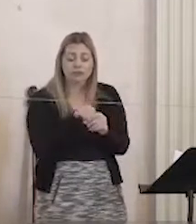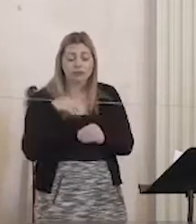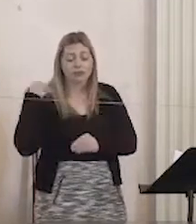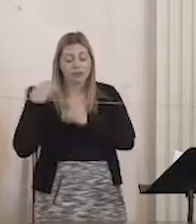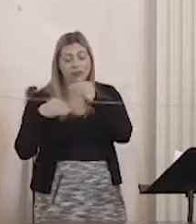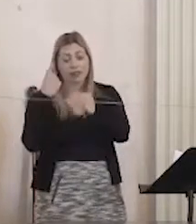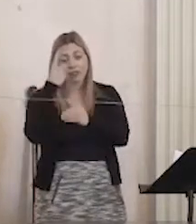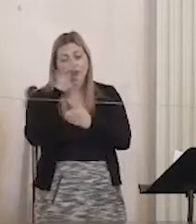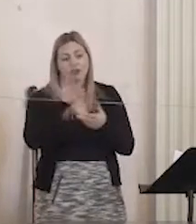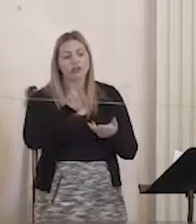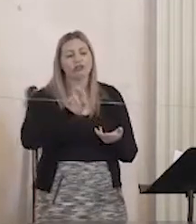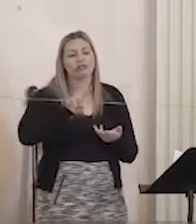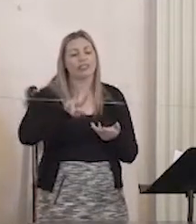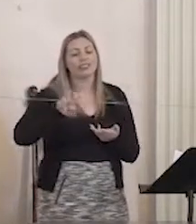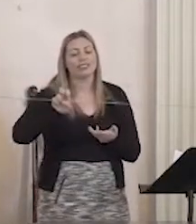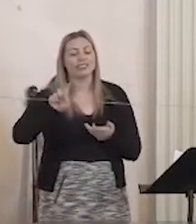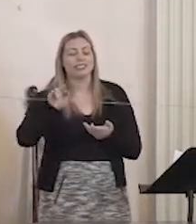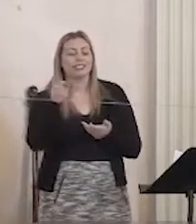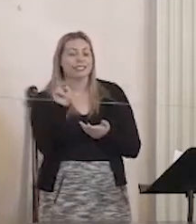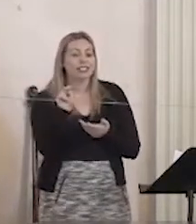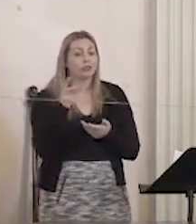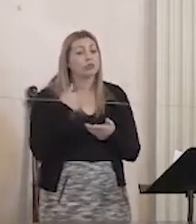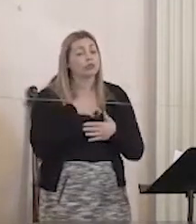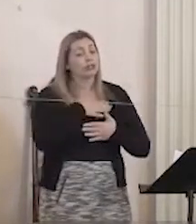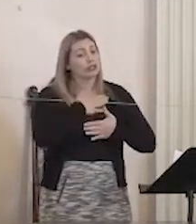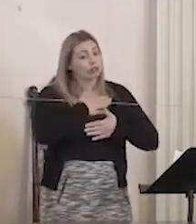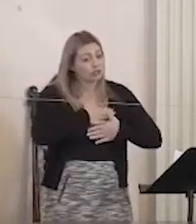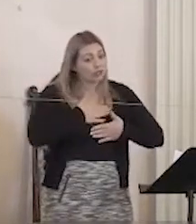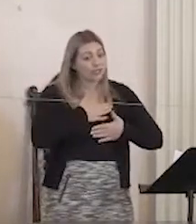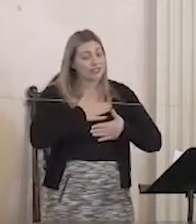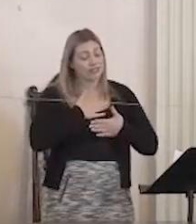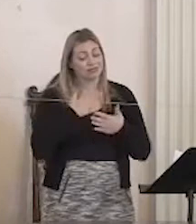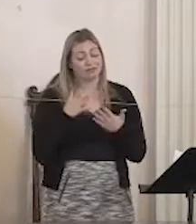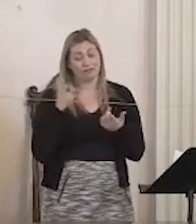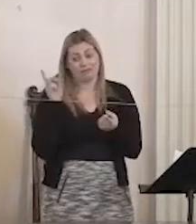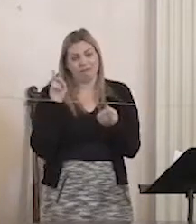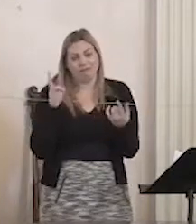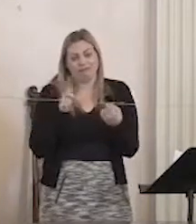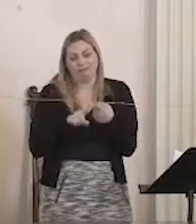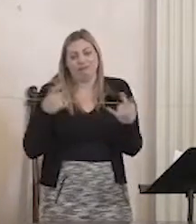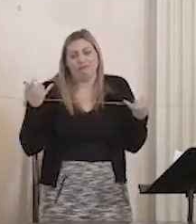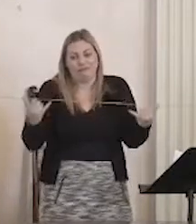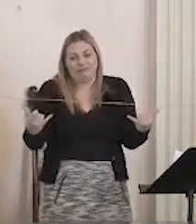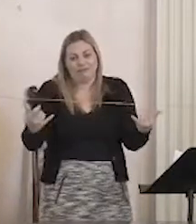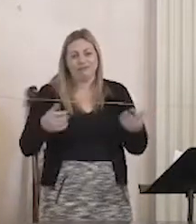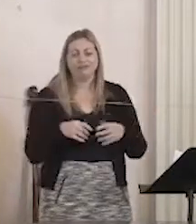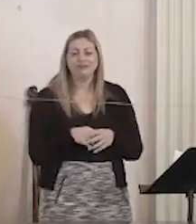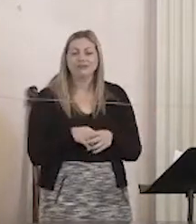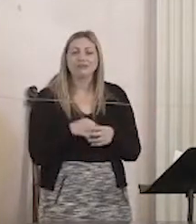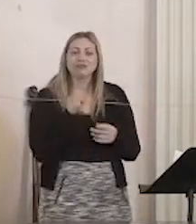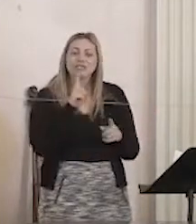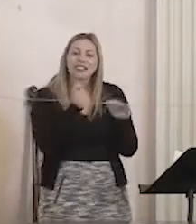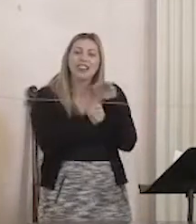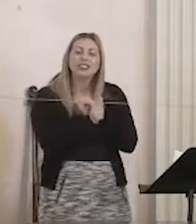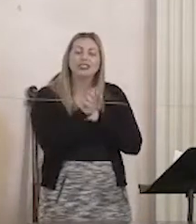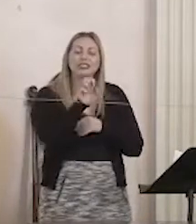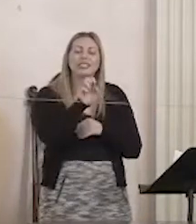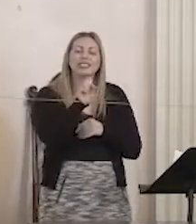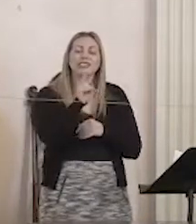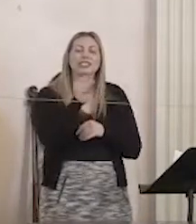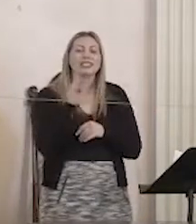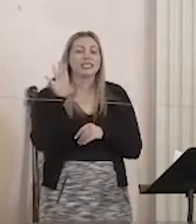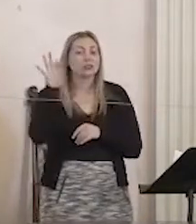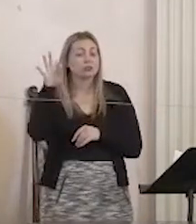by Reverend Eaton, which we enjoy and appreciate to this day. It was under Eaton's ministry that